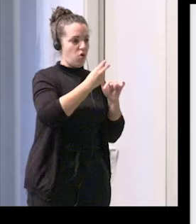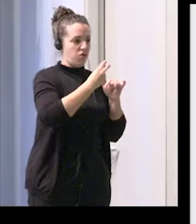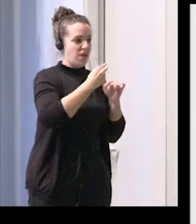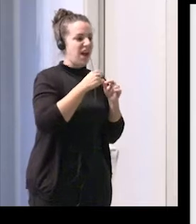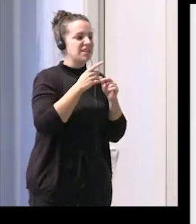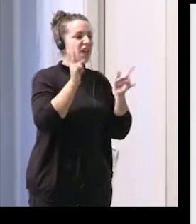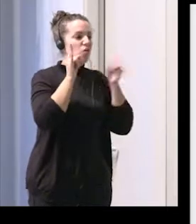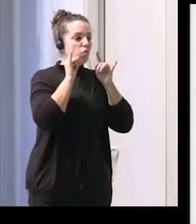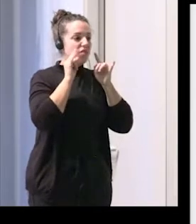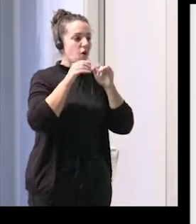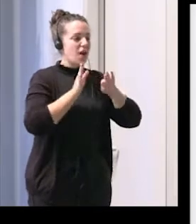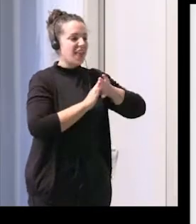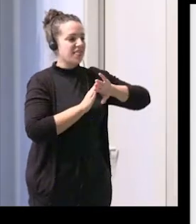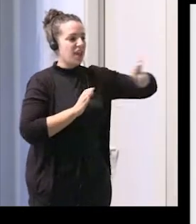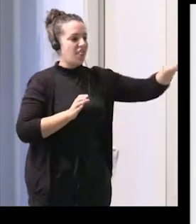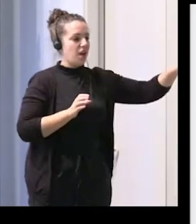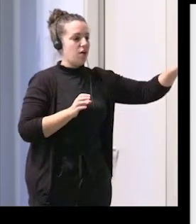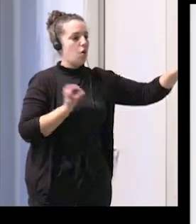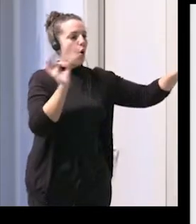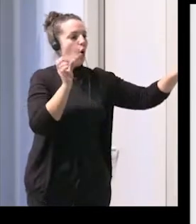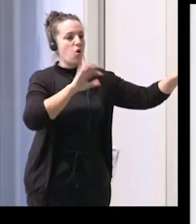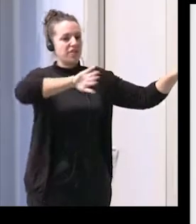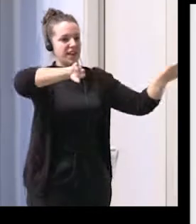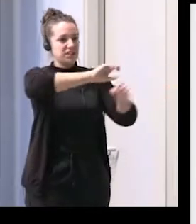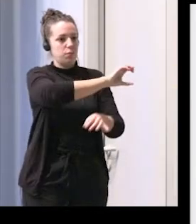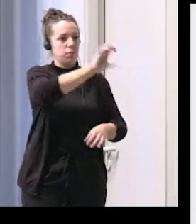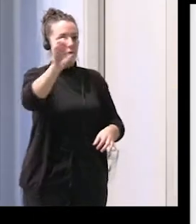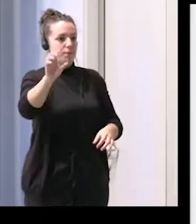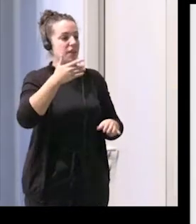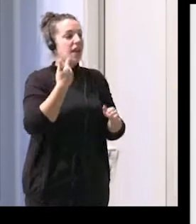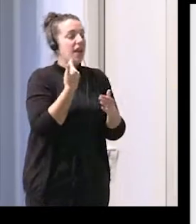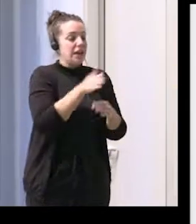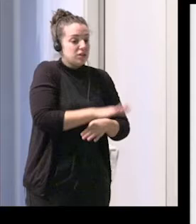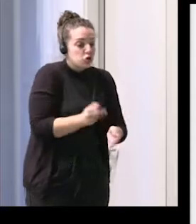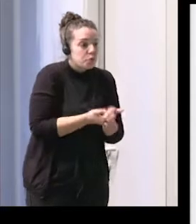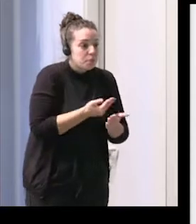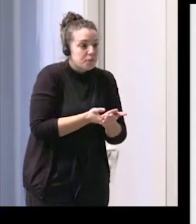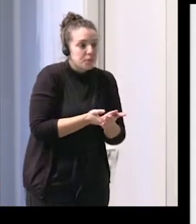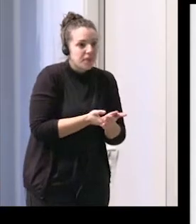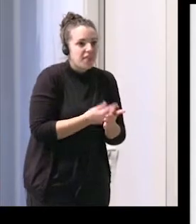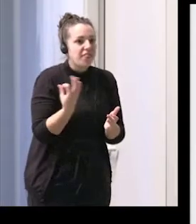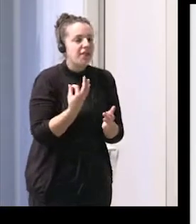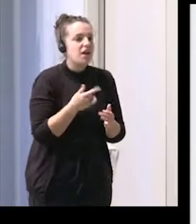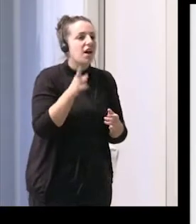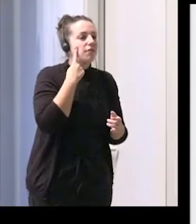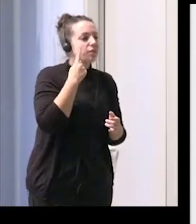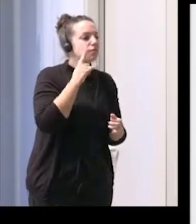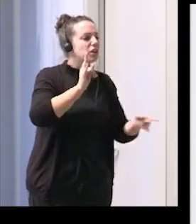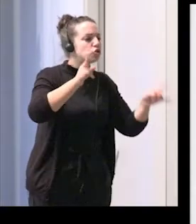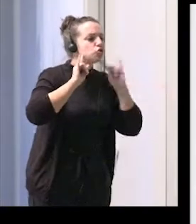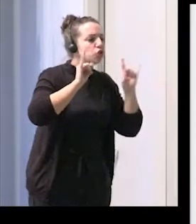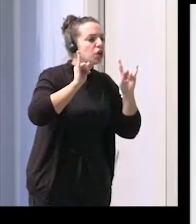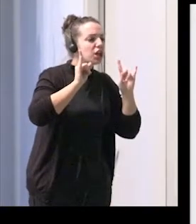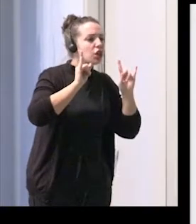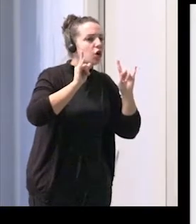the left or to the right. And we're asking children to detect the sound, tell us when you hear it, and